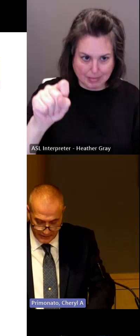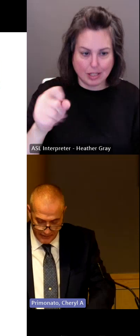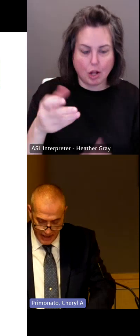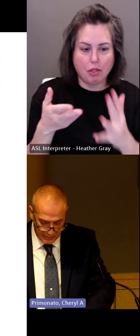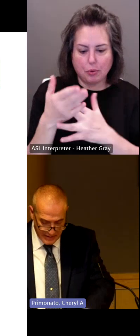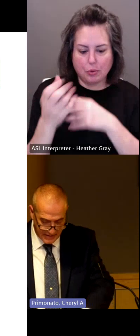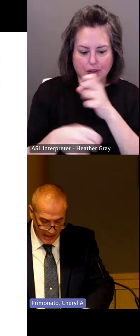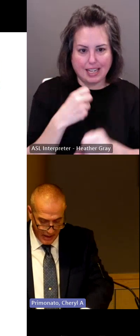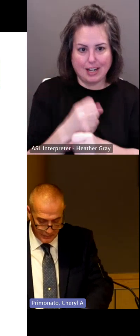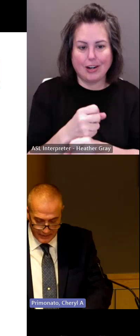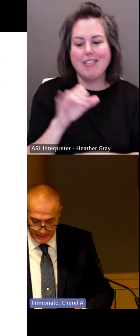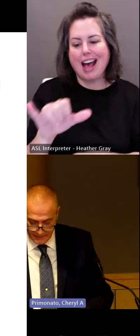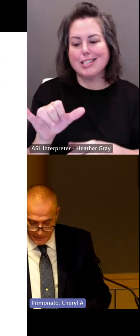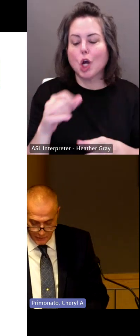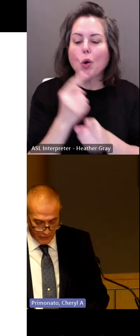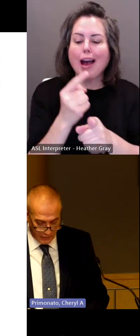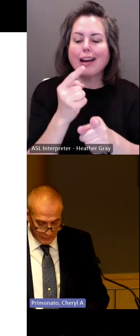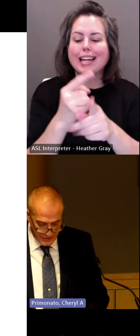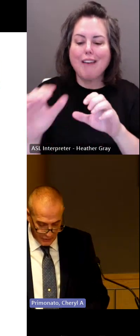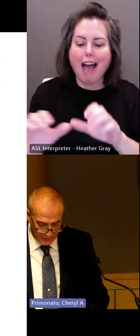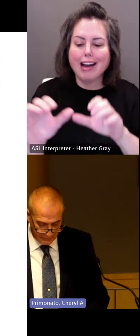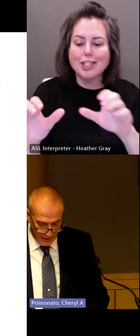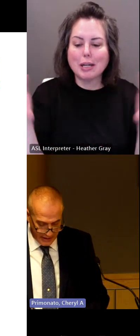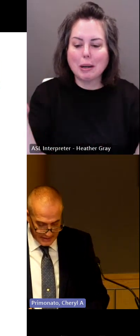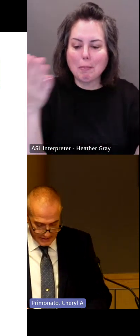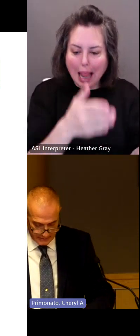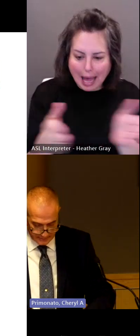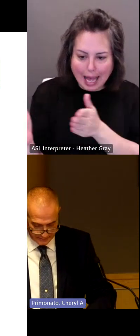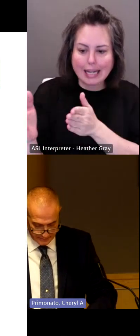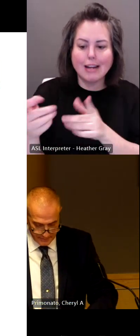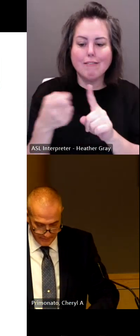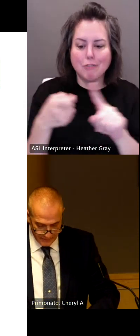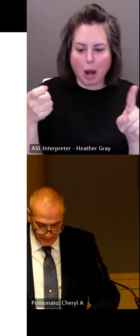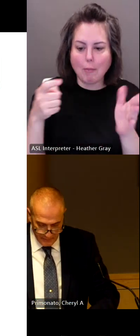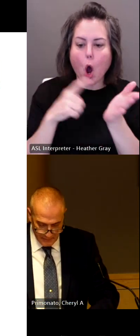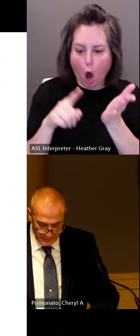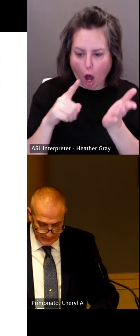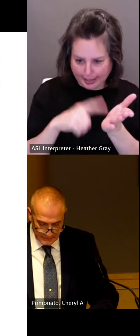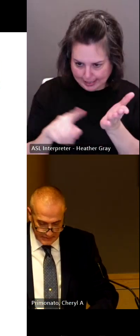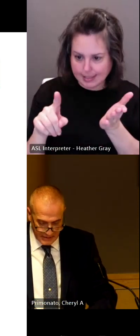are the corrective action plans that come out or the result of the audits.